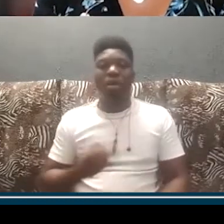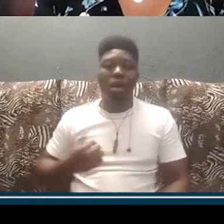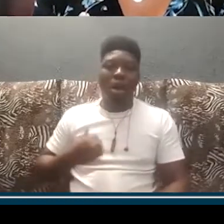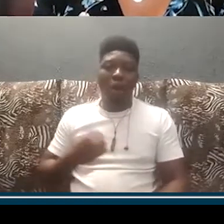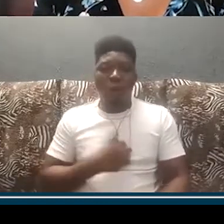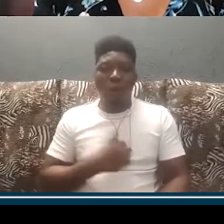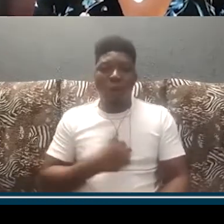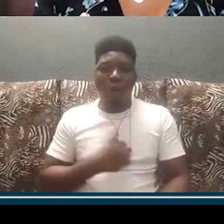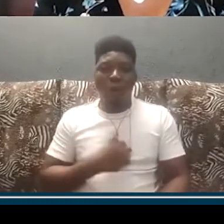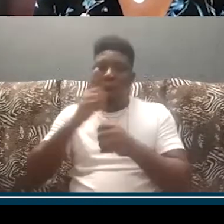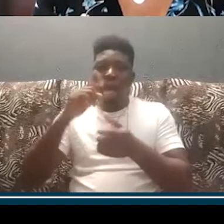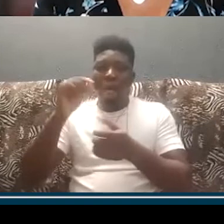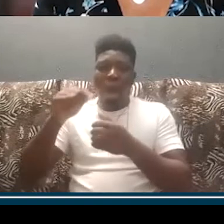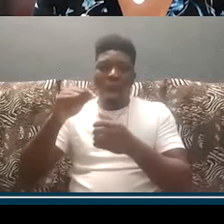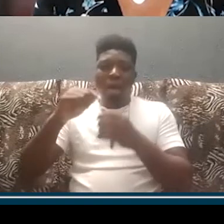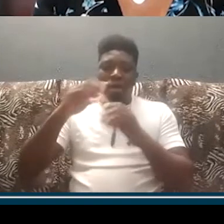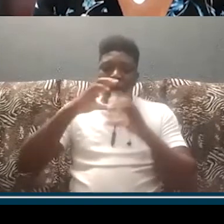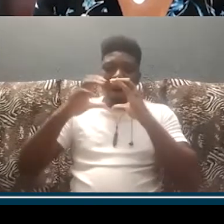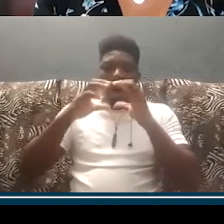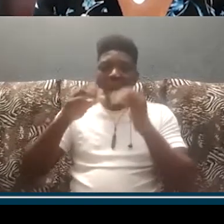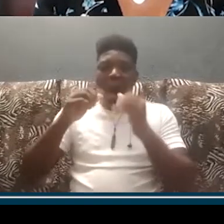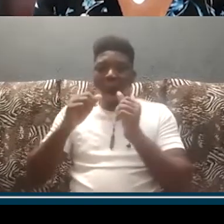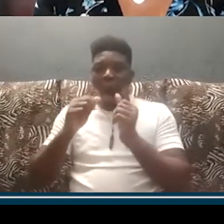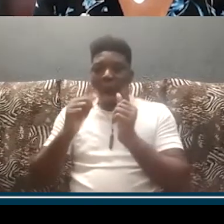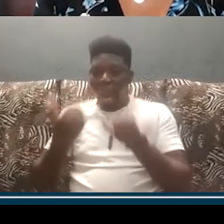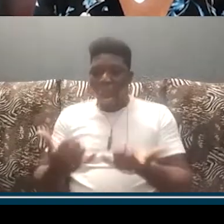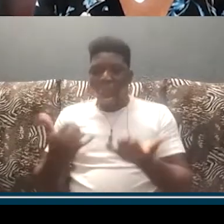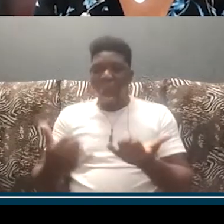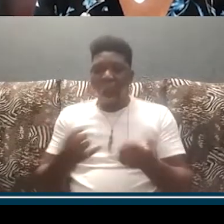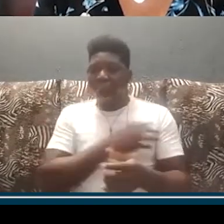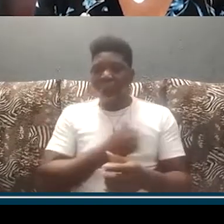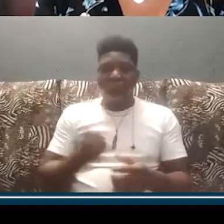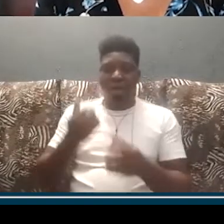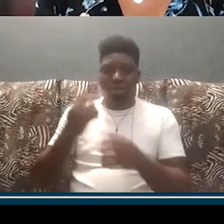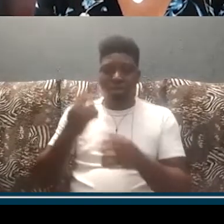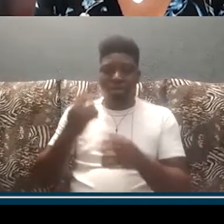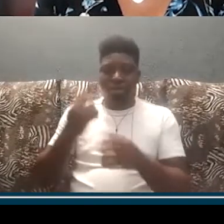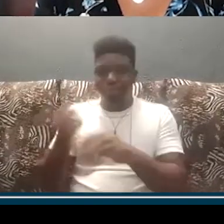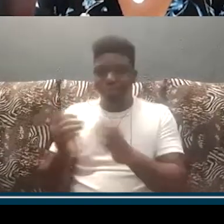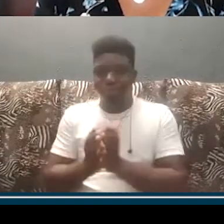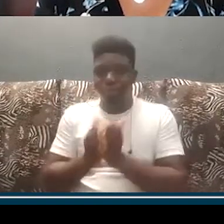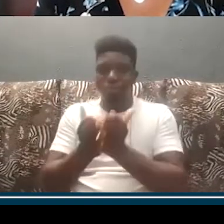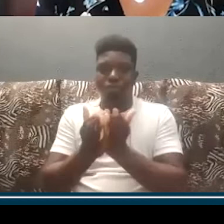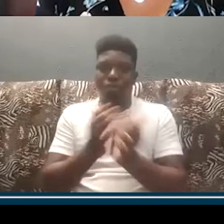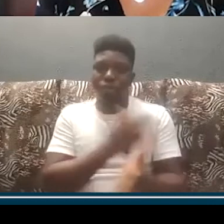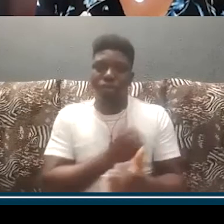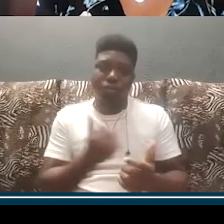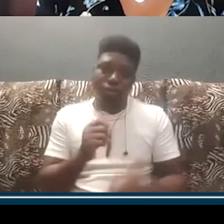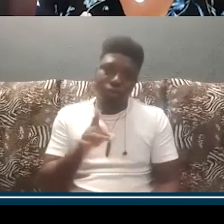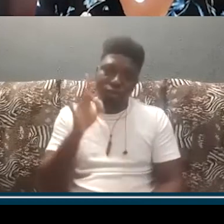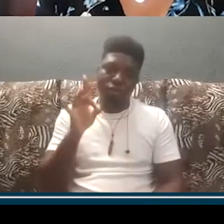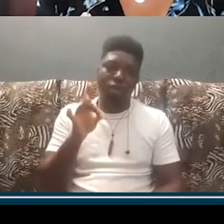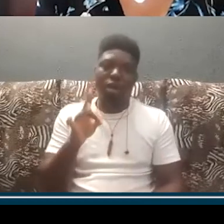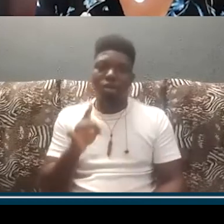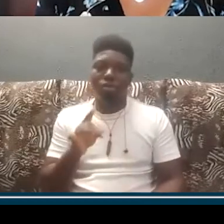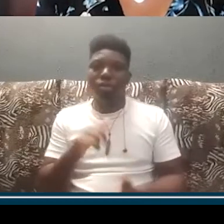was grateful for that conversation, than arriving on the boat and finding out that, okay, I'm not going to be able to sleep in the room that I thought I was going to